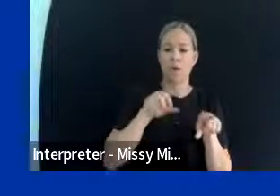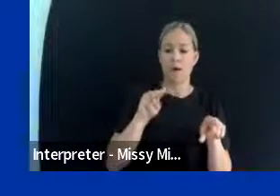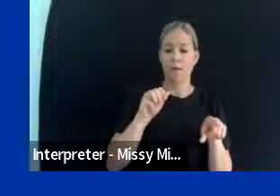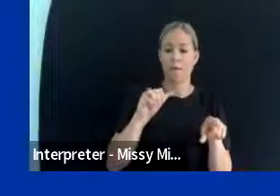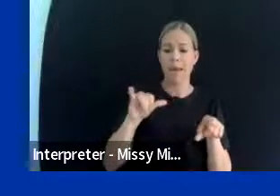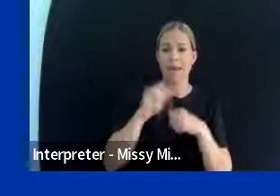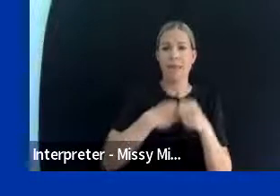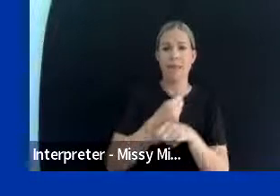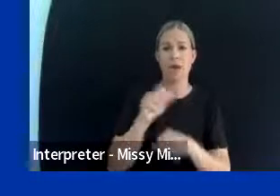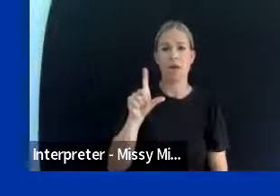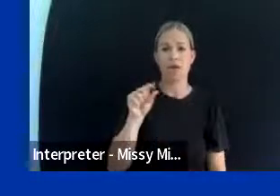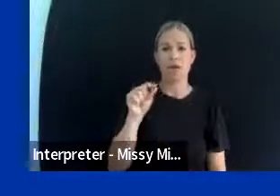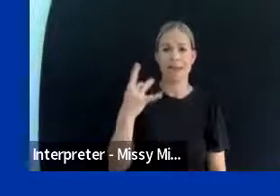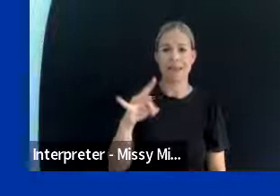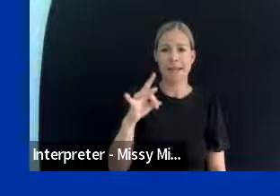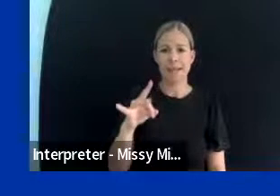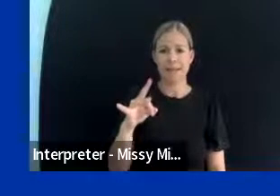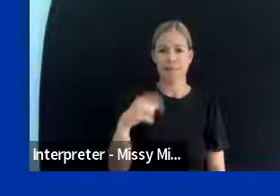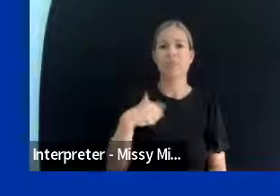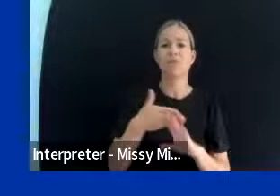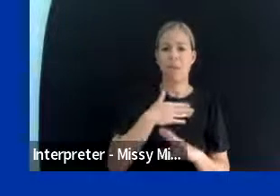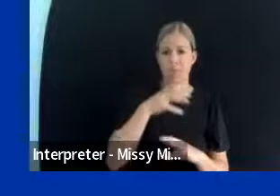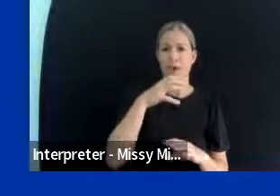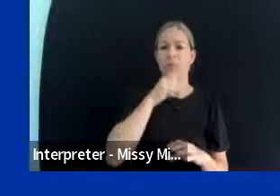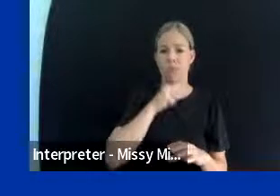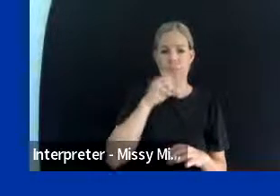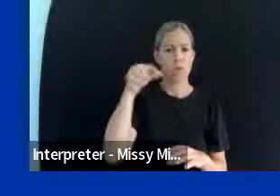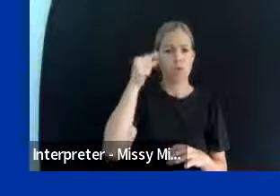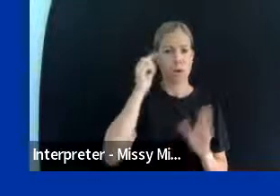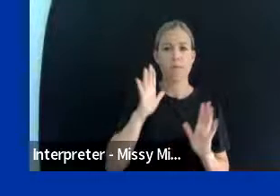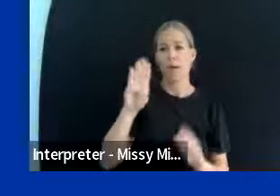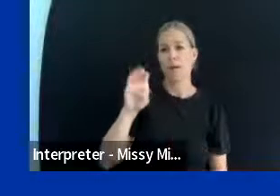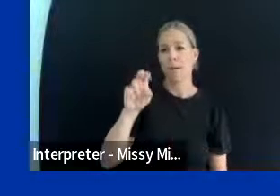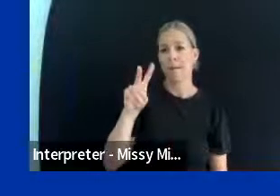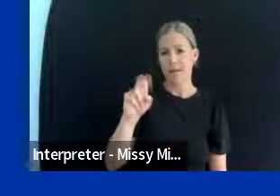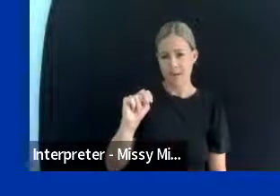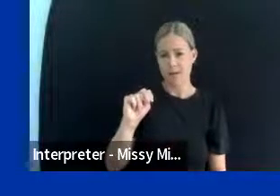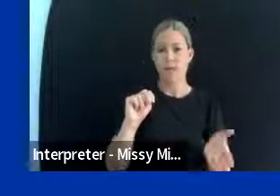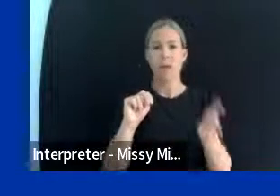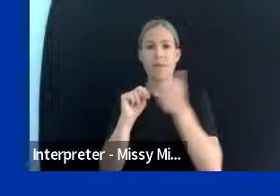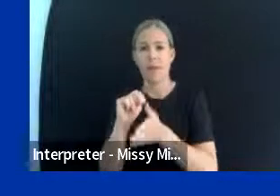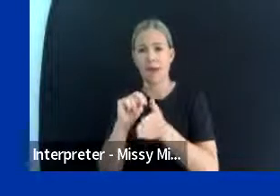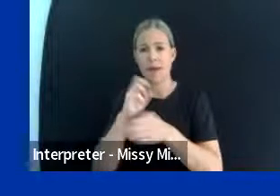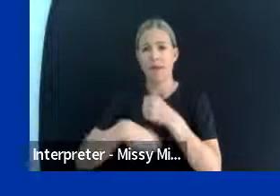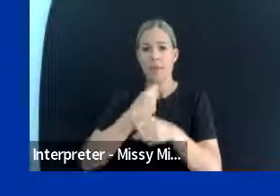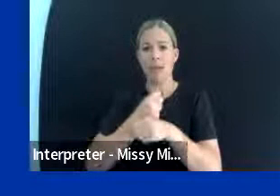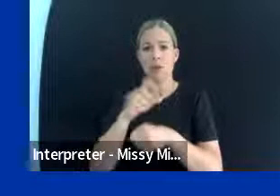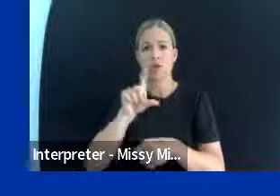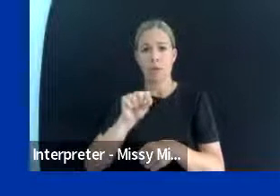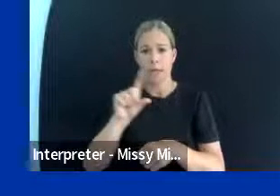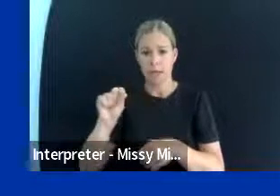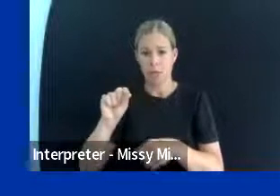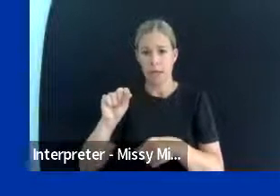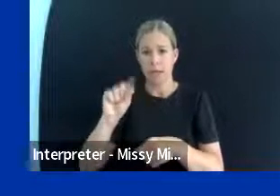former Governor Bevin. It was re-signed as executive order in June of 2020 by Governor Beshear, and